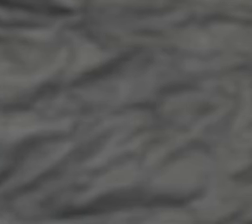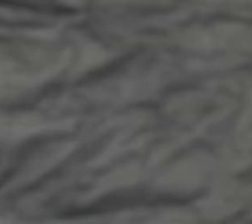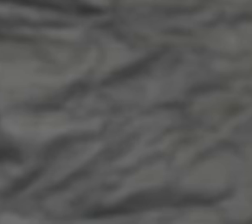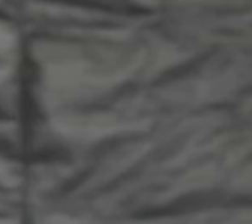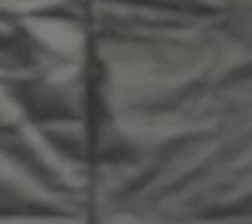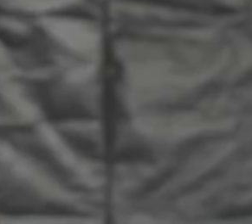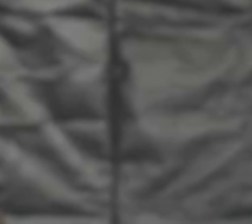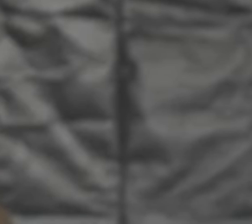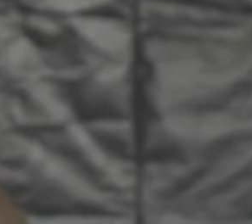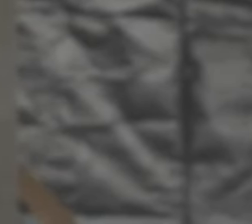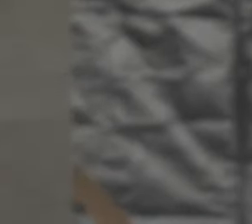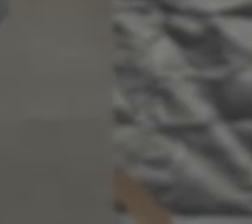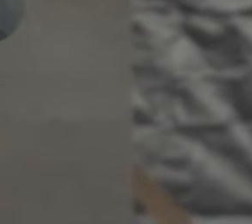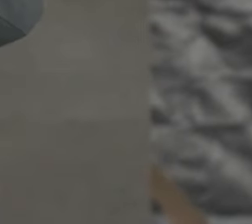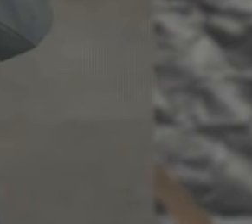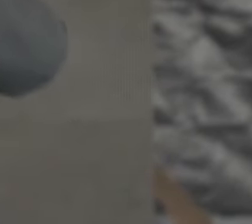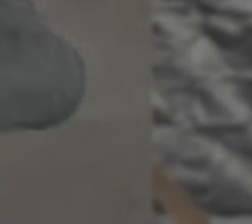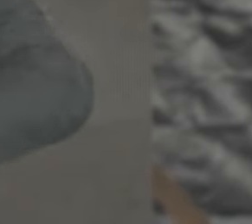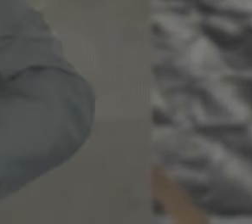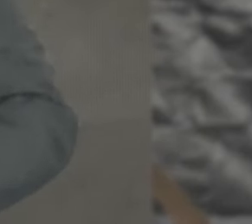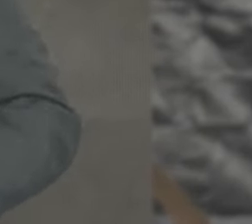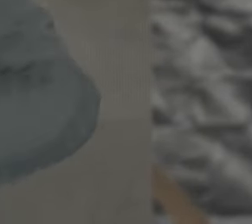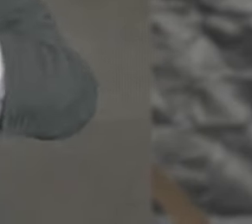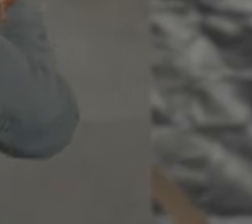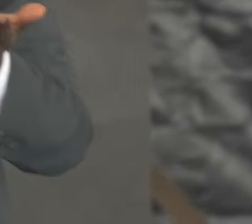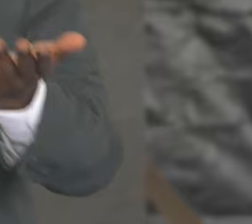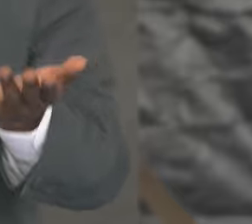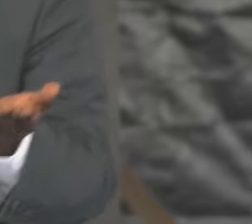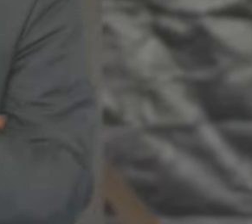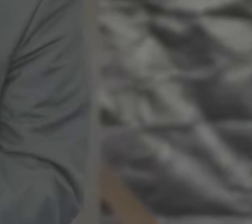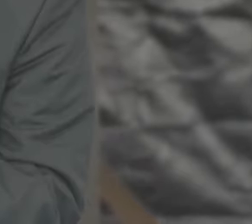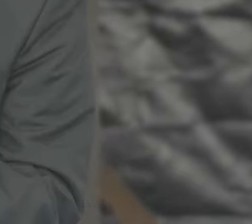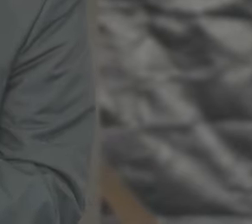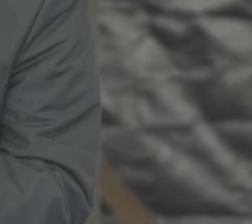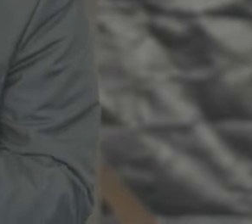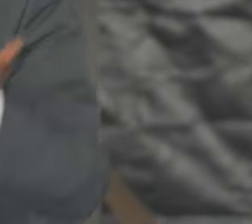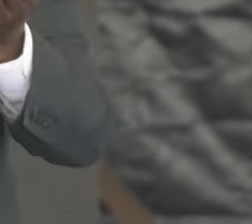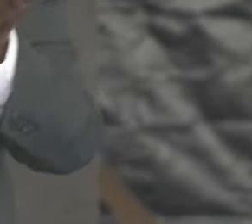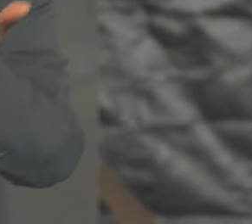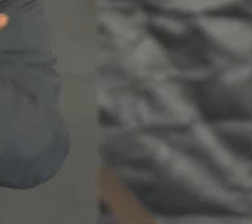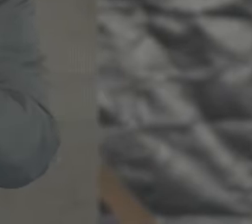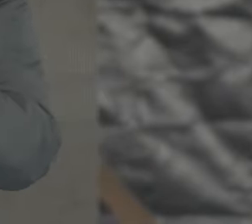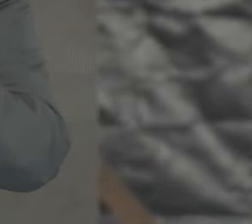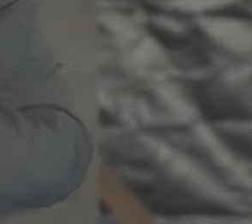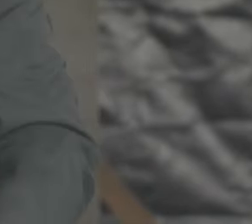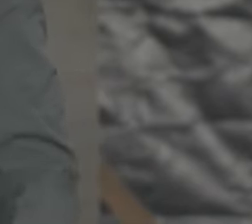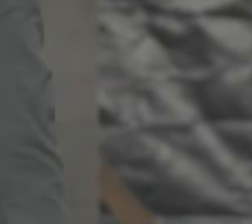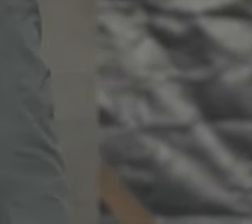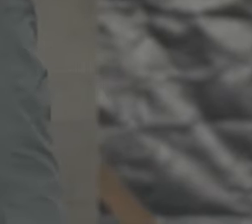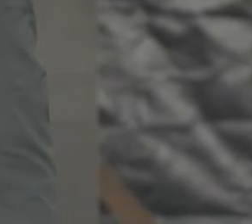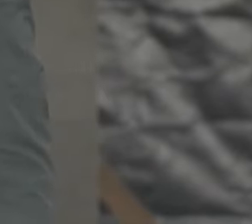The beauty is in your eyes, not on her face. How come that some people you